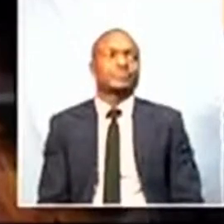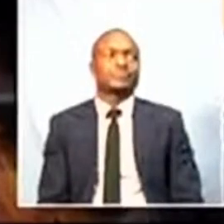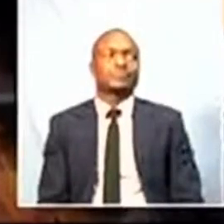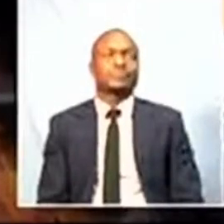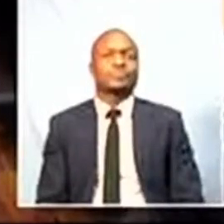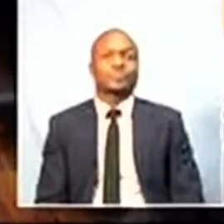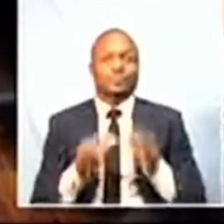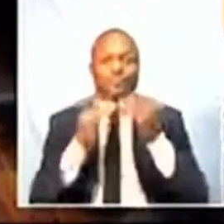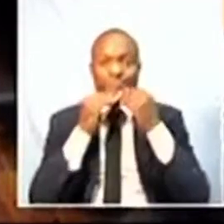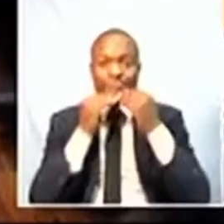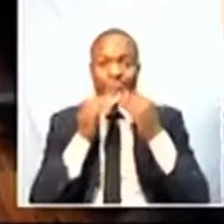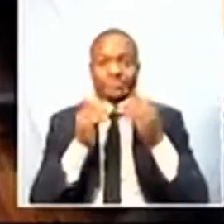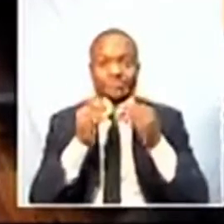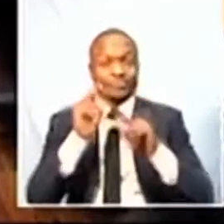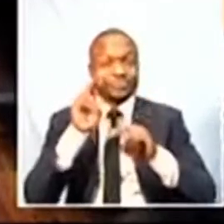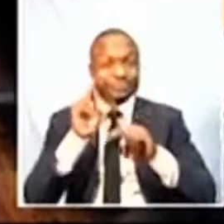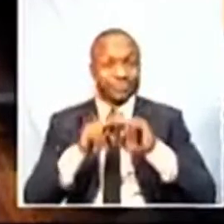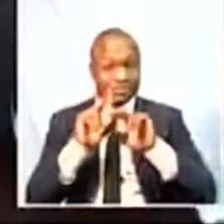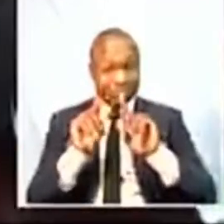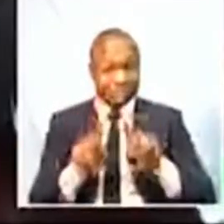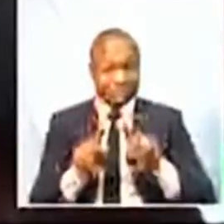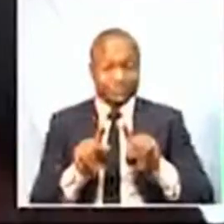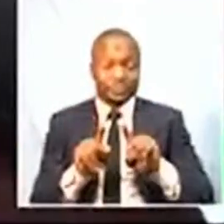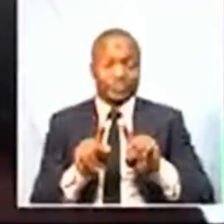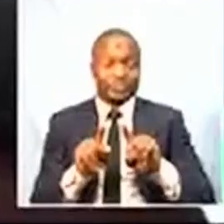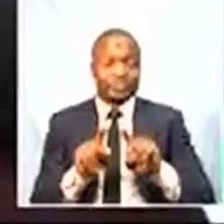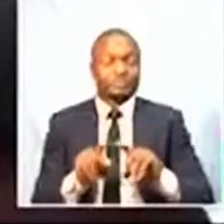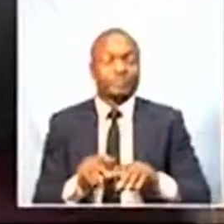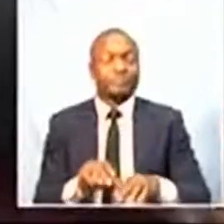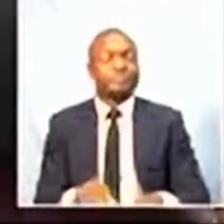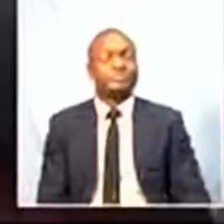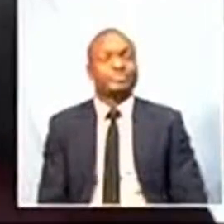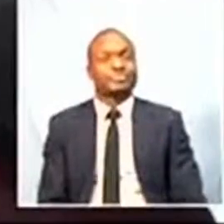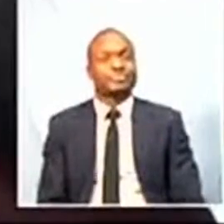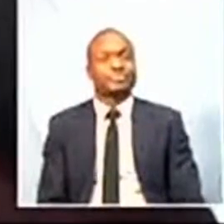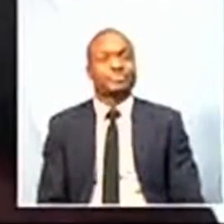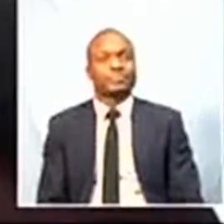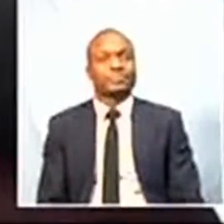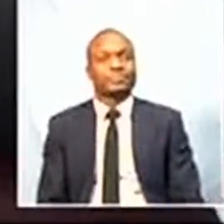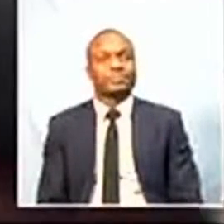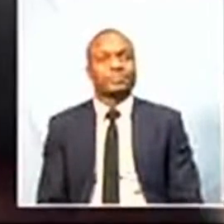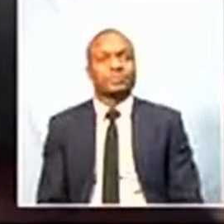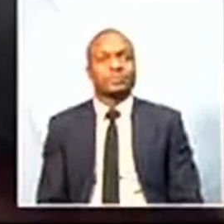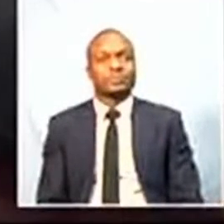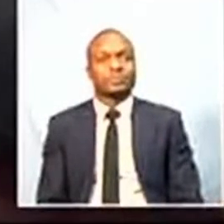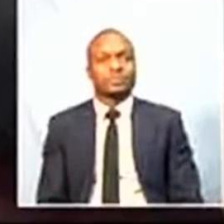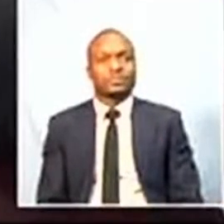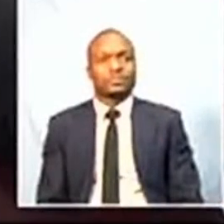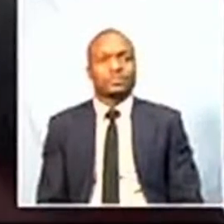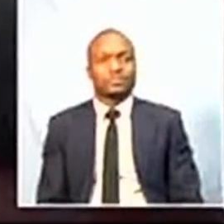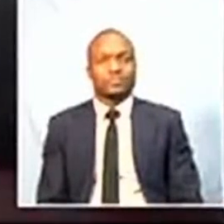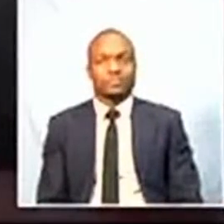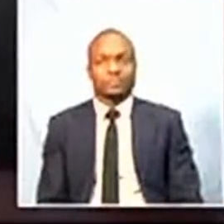Thank you, Chair. Sorry about that. Thank you, Chair. The